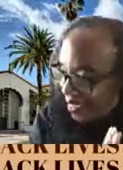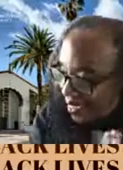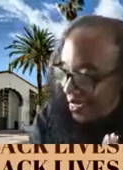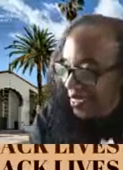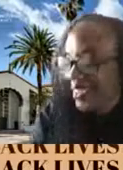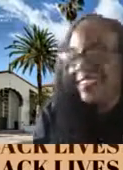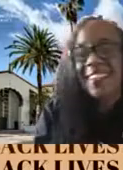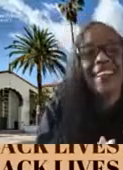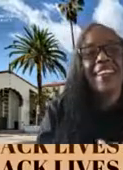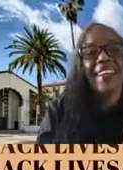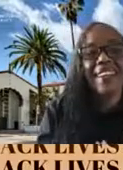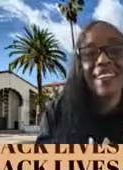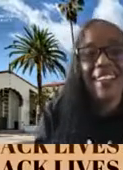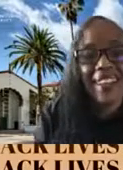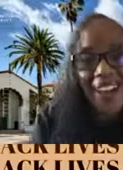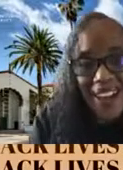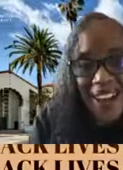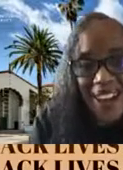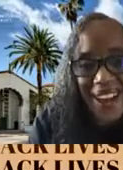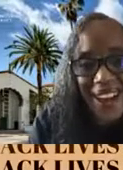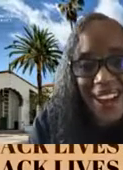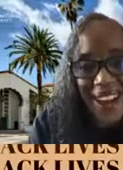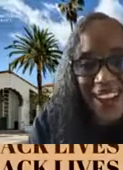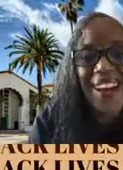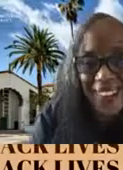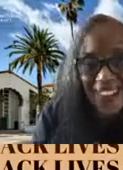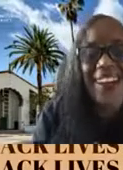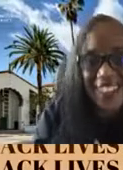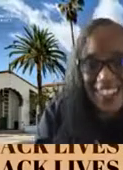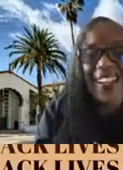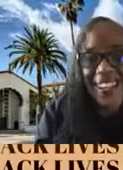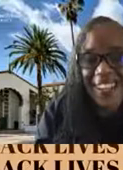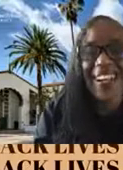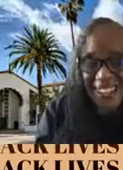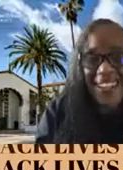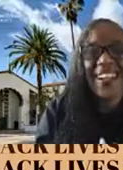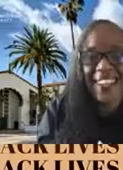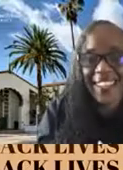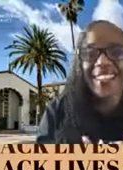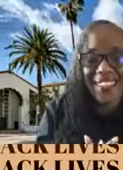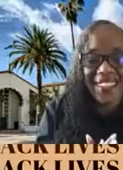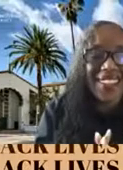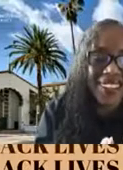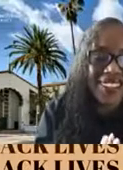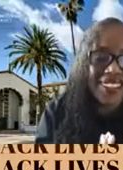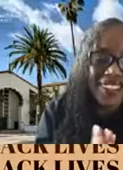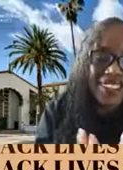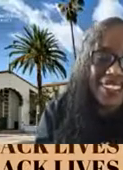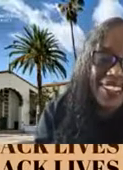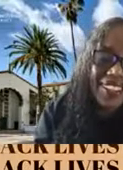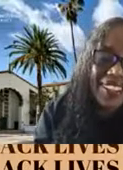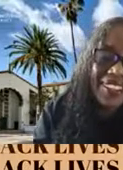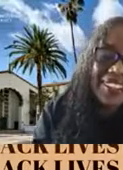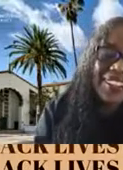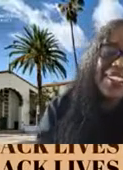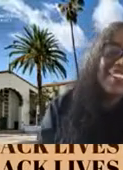Awesome. Thank you, Maya. And congratulations. I'm like, you are very humble, because some of that stuff I did not know about, but congrats, you're doing